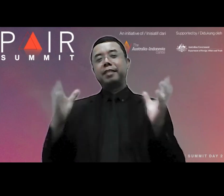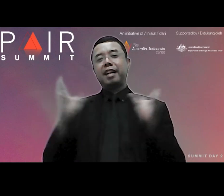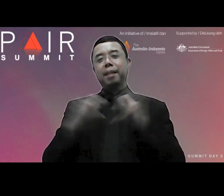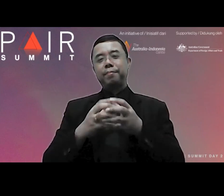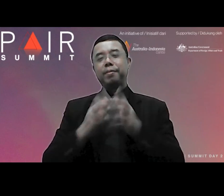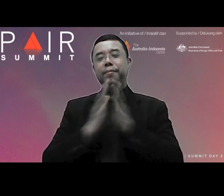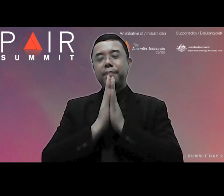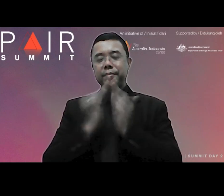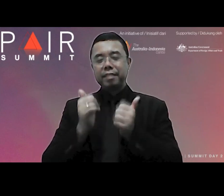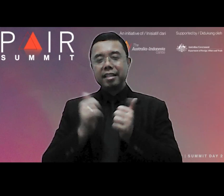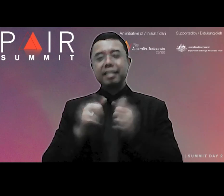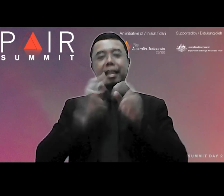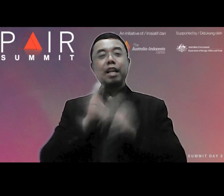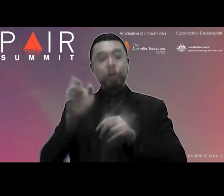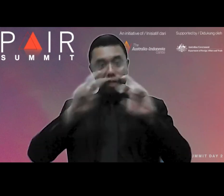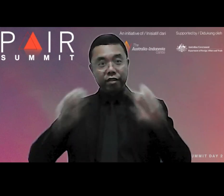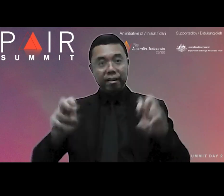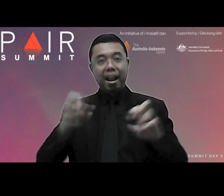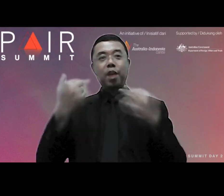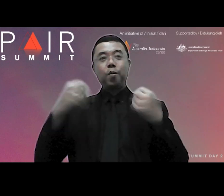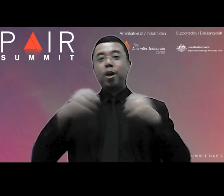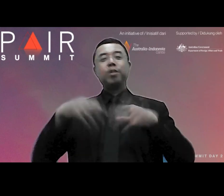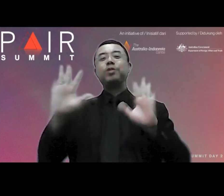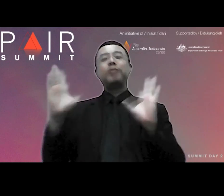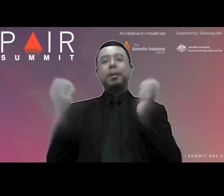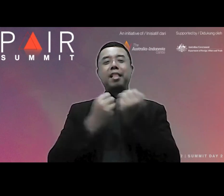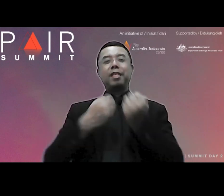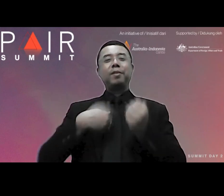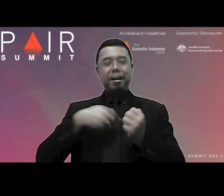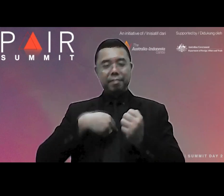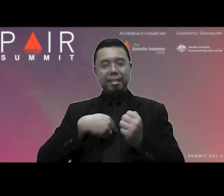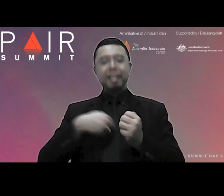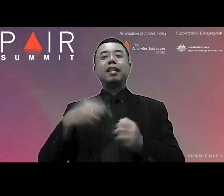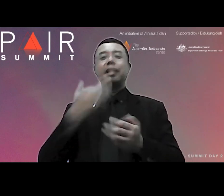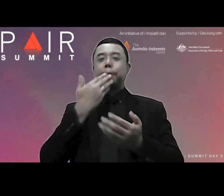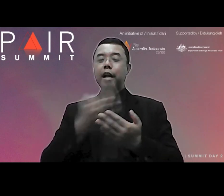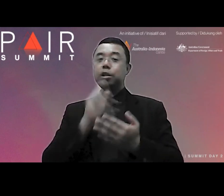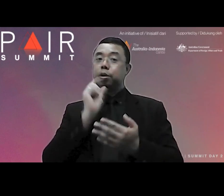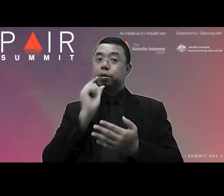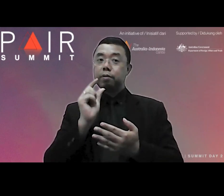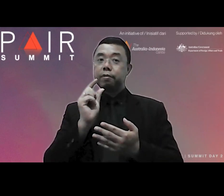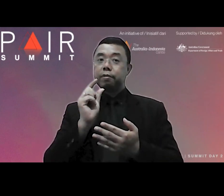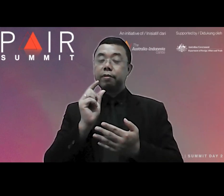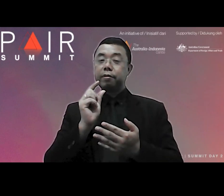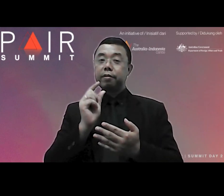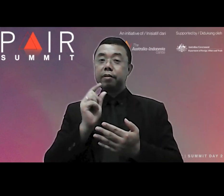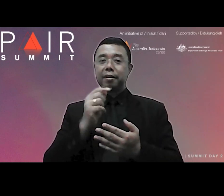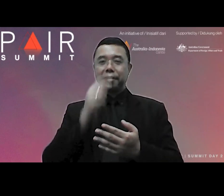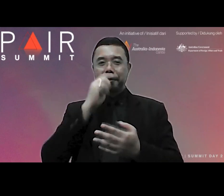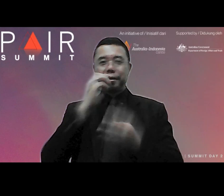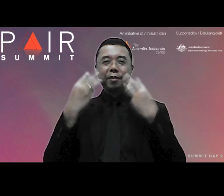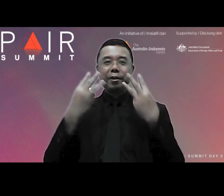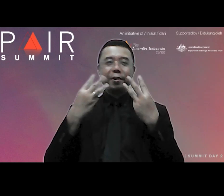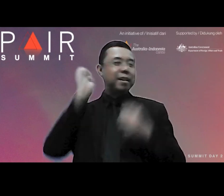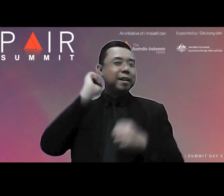wonderful. I would like to thank our Indonesian Sign Language interpreters, Pak Widodo and Bu Sonia from